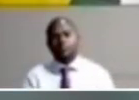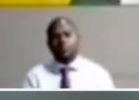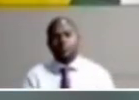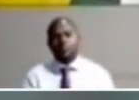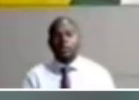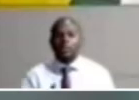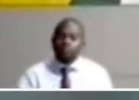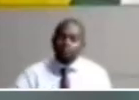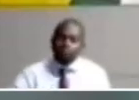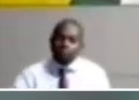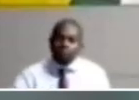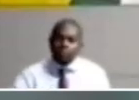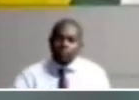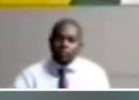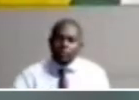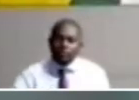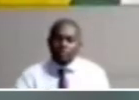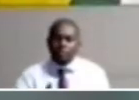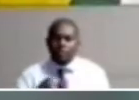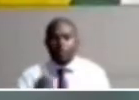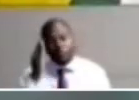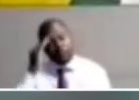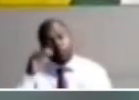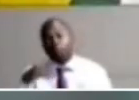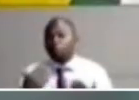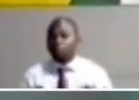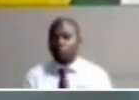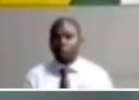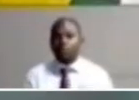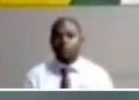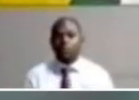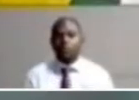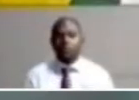the bar this person went in, you don't know.